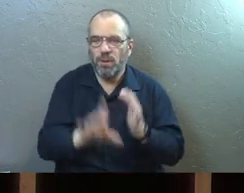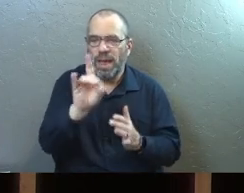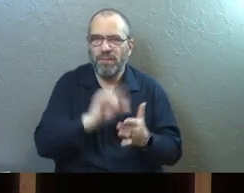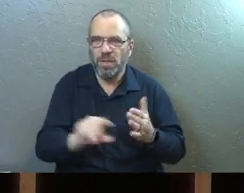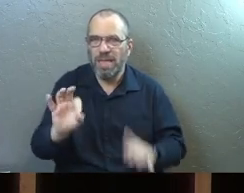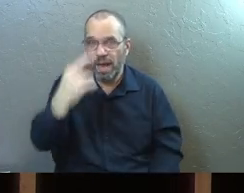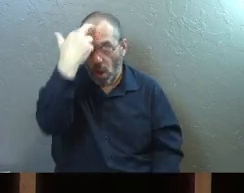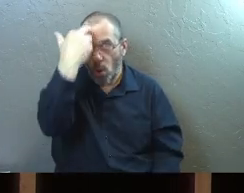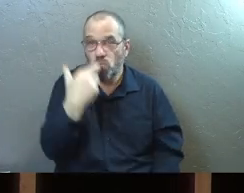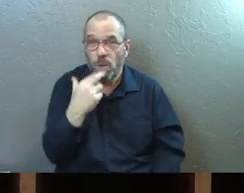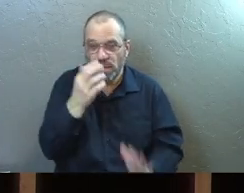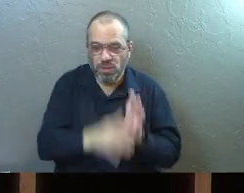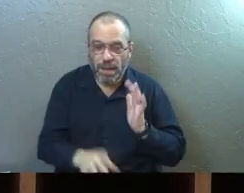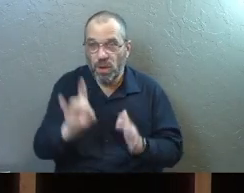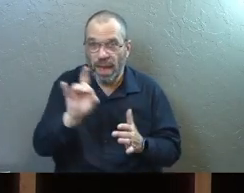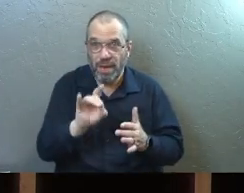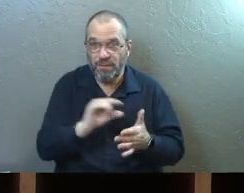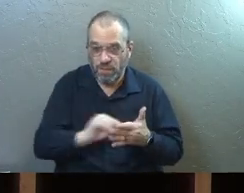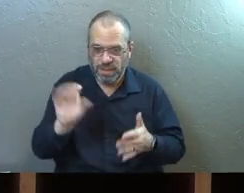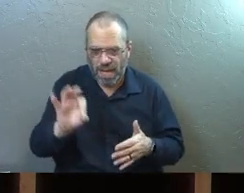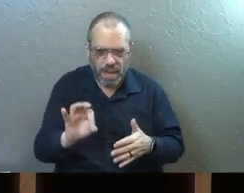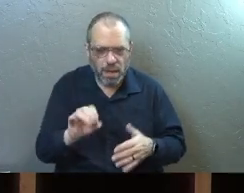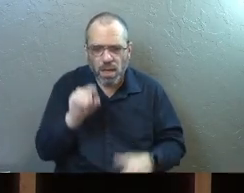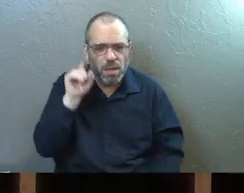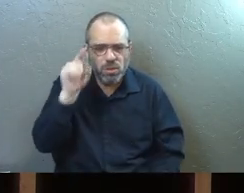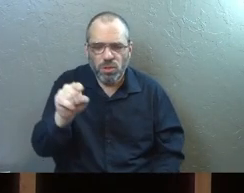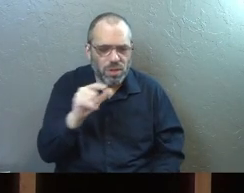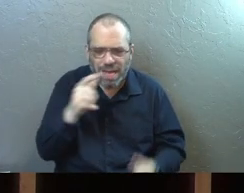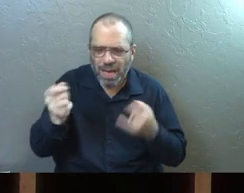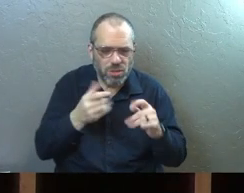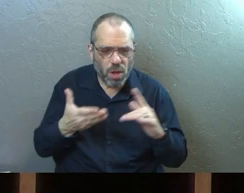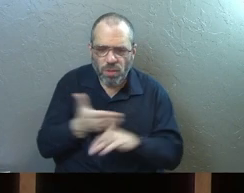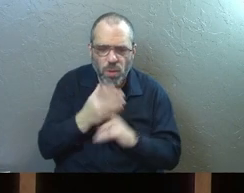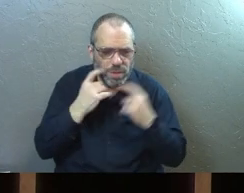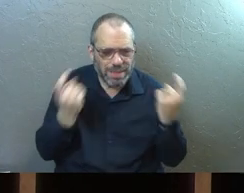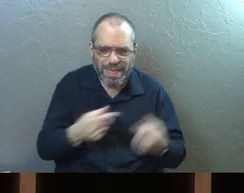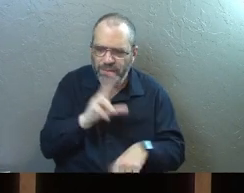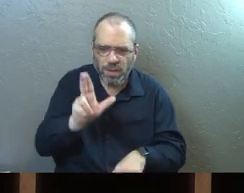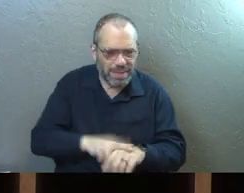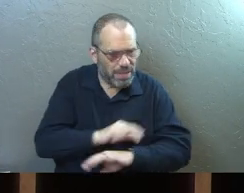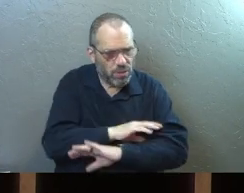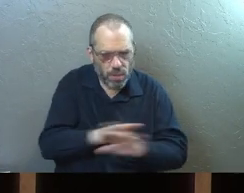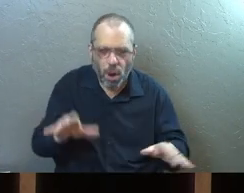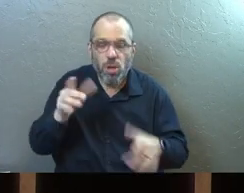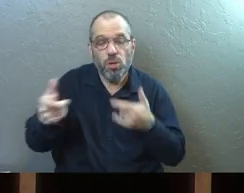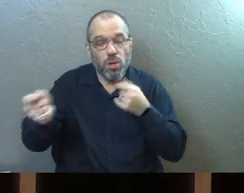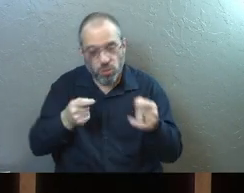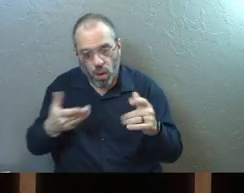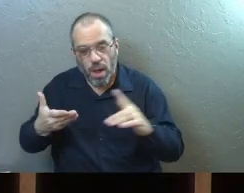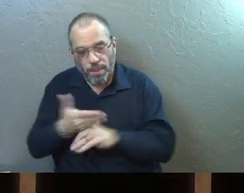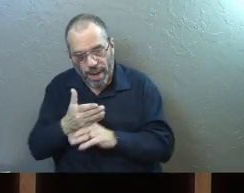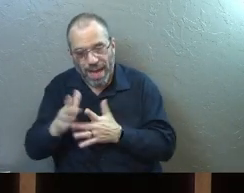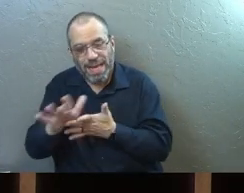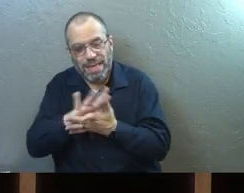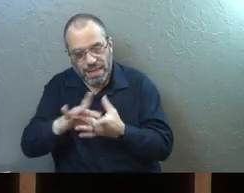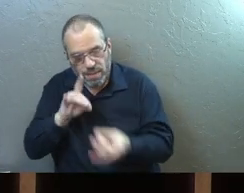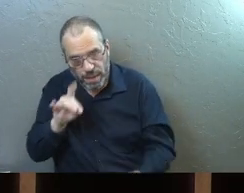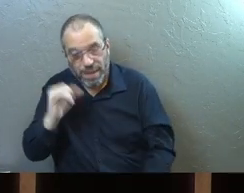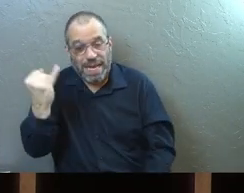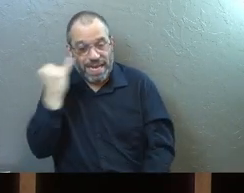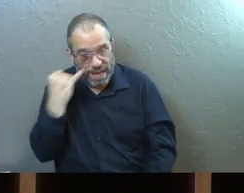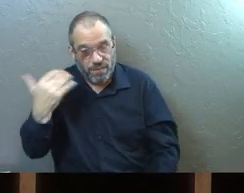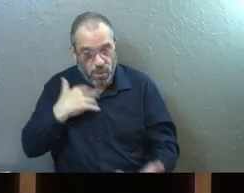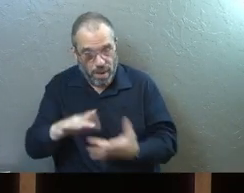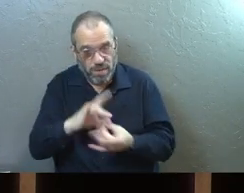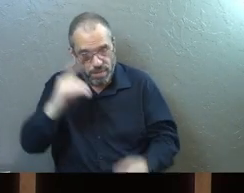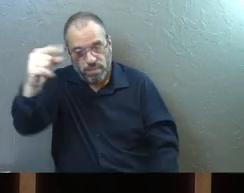9. How could we be filled with God? But you are not controlled by your sinful nature anymore. You are controlled by the Spirit if you